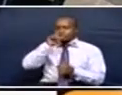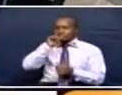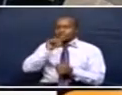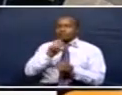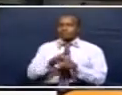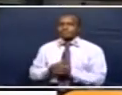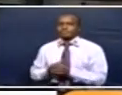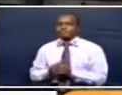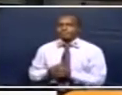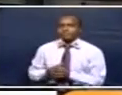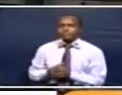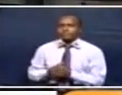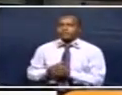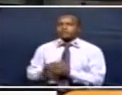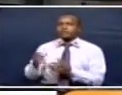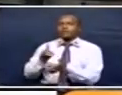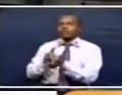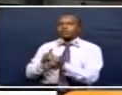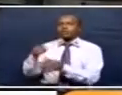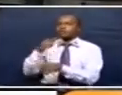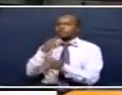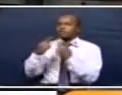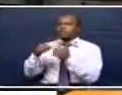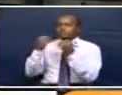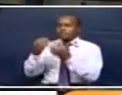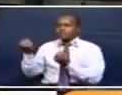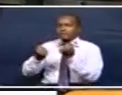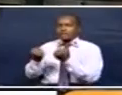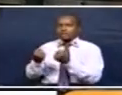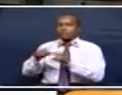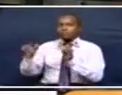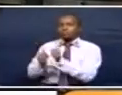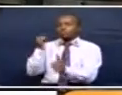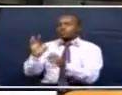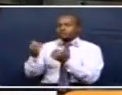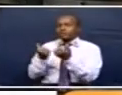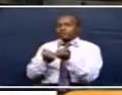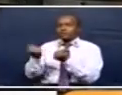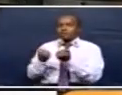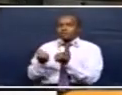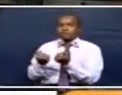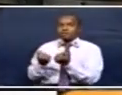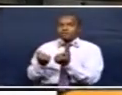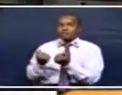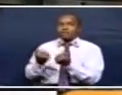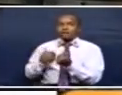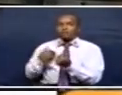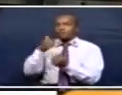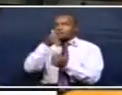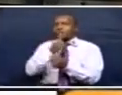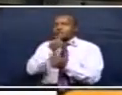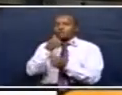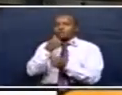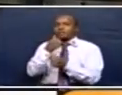fast. Anthony Nzuki say, Dr. Mutua talks of many vehicles in his county, yet most of the vehicles bears private registration